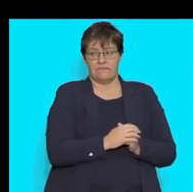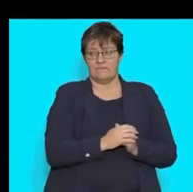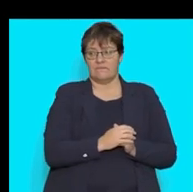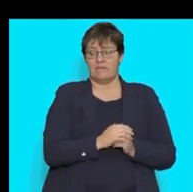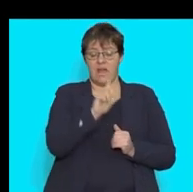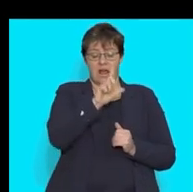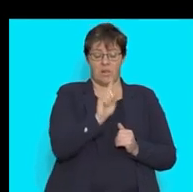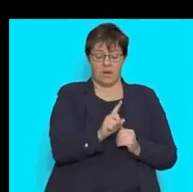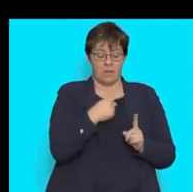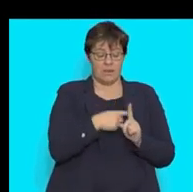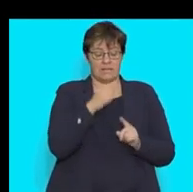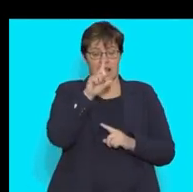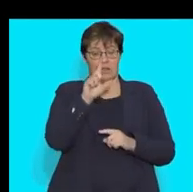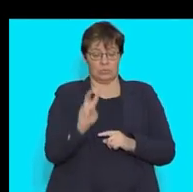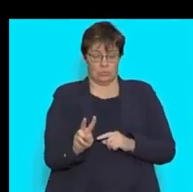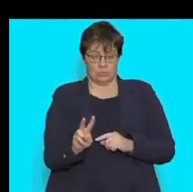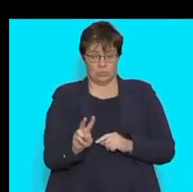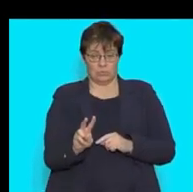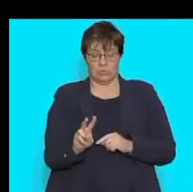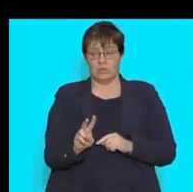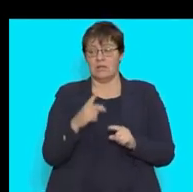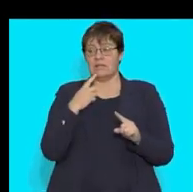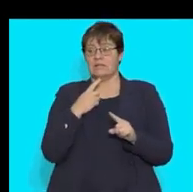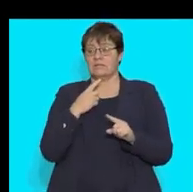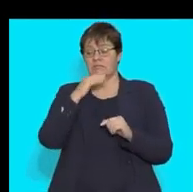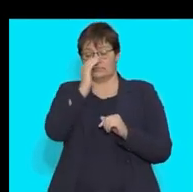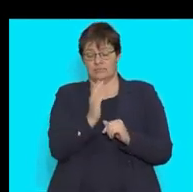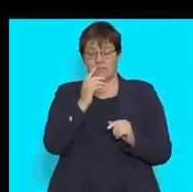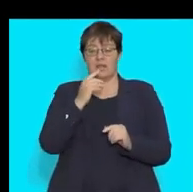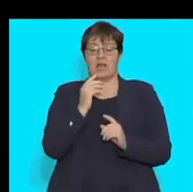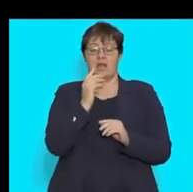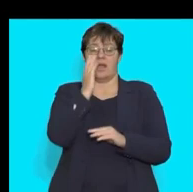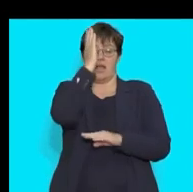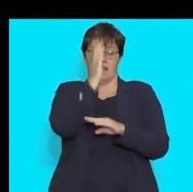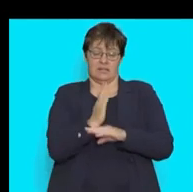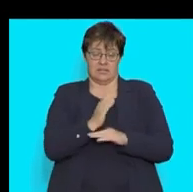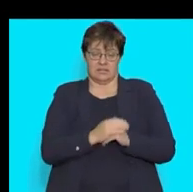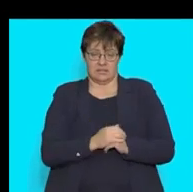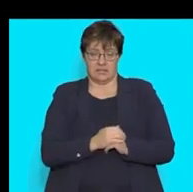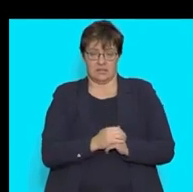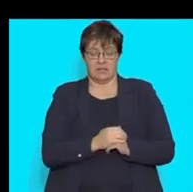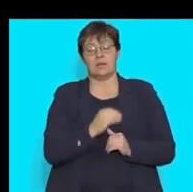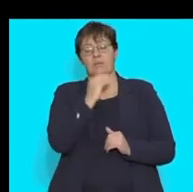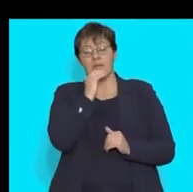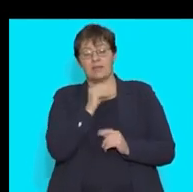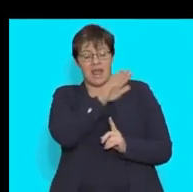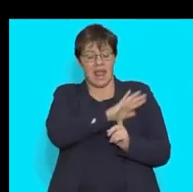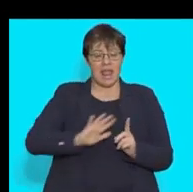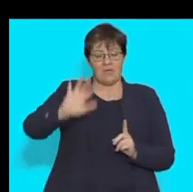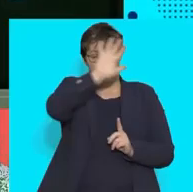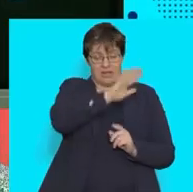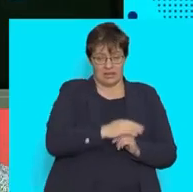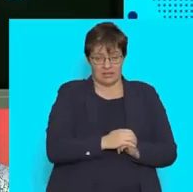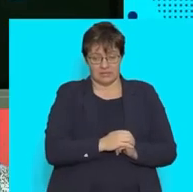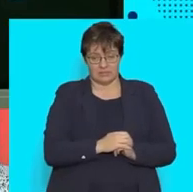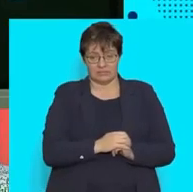of L1 plus L2 times the height. That will give you the area of the trapezium.